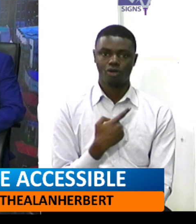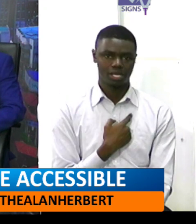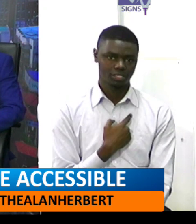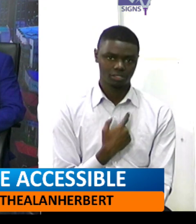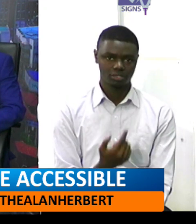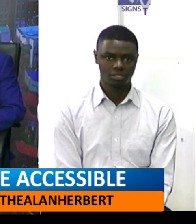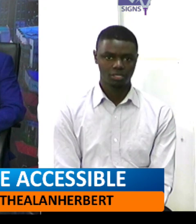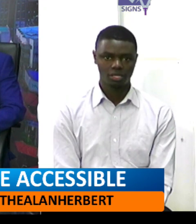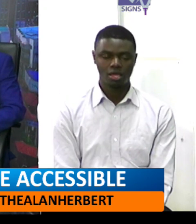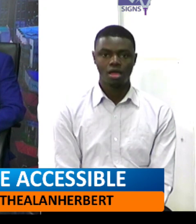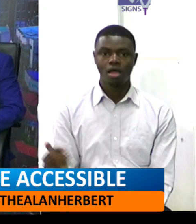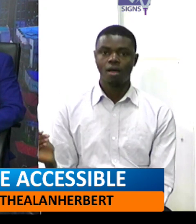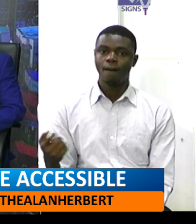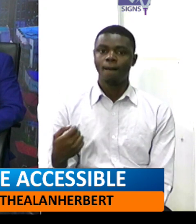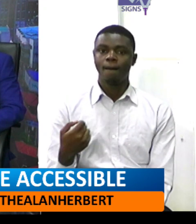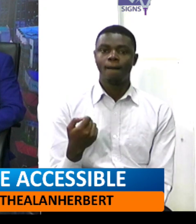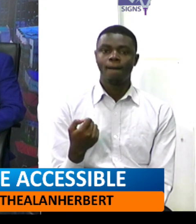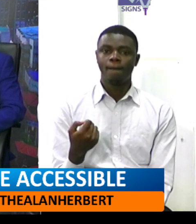by